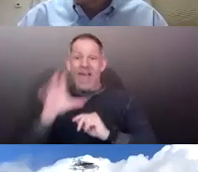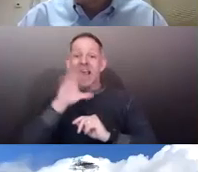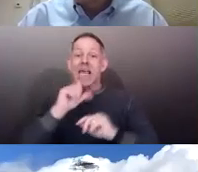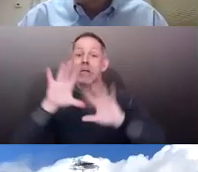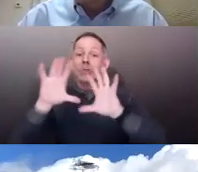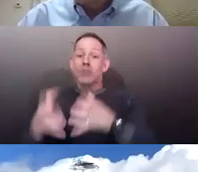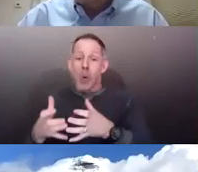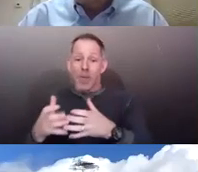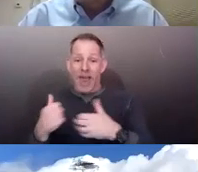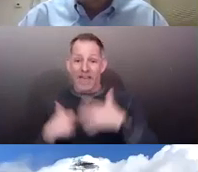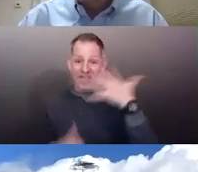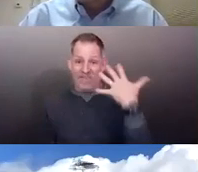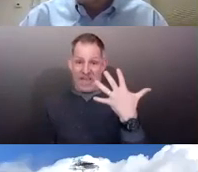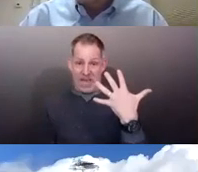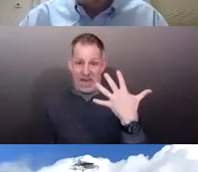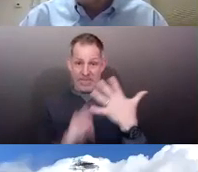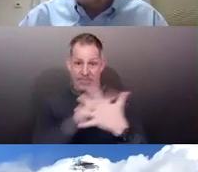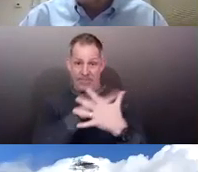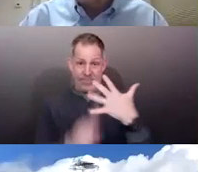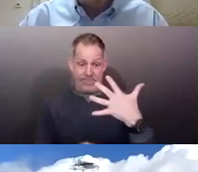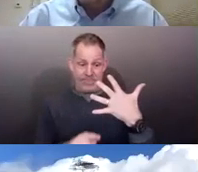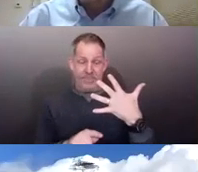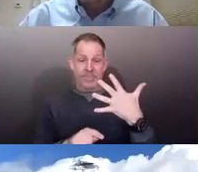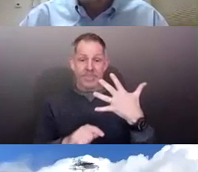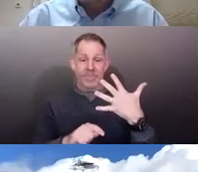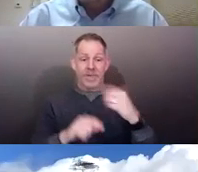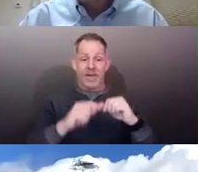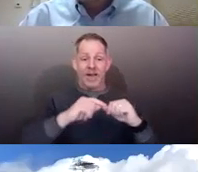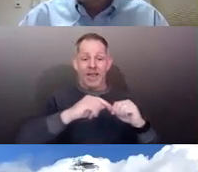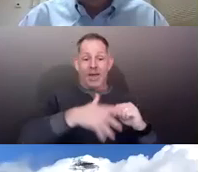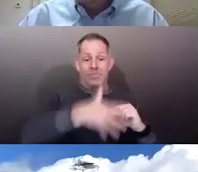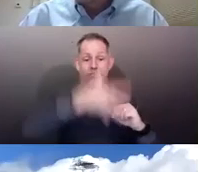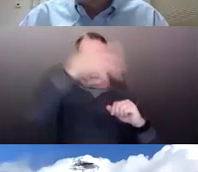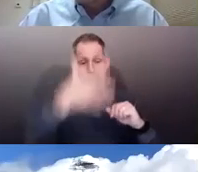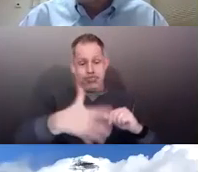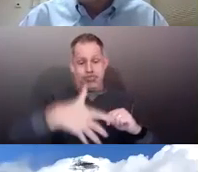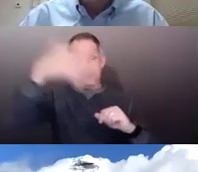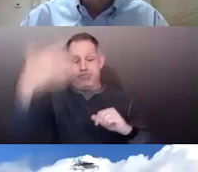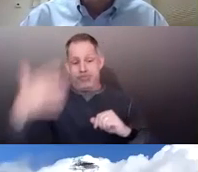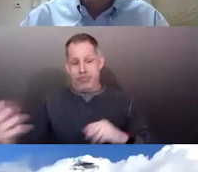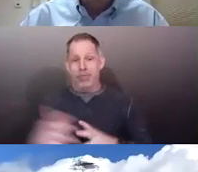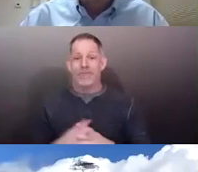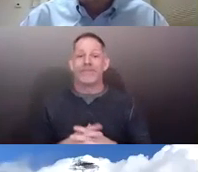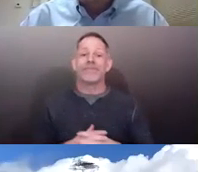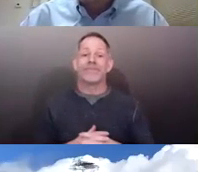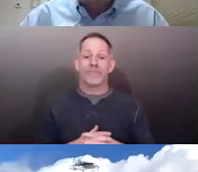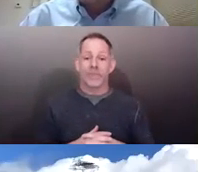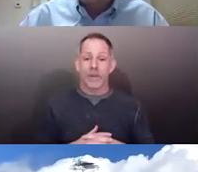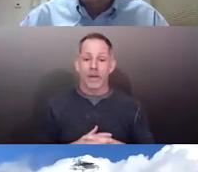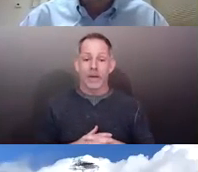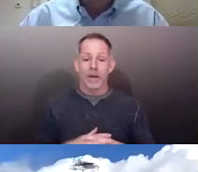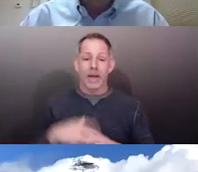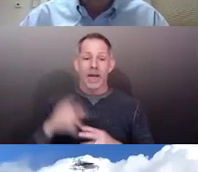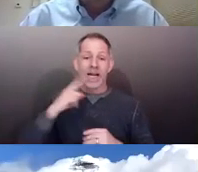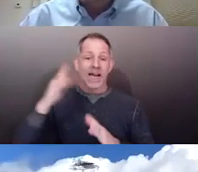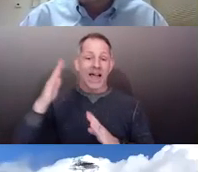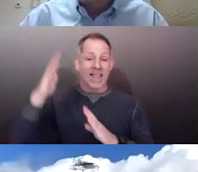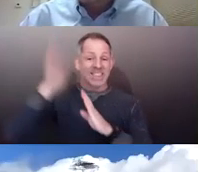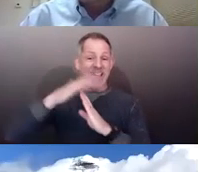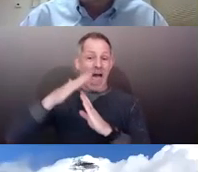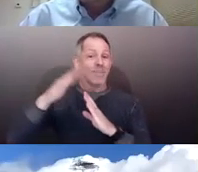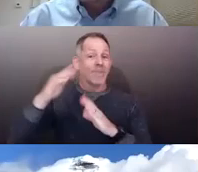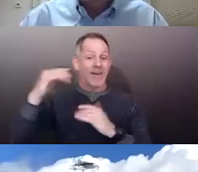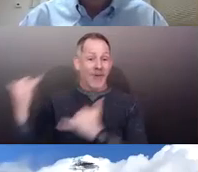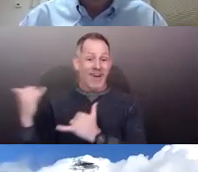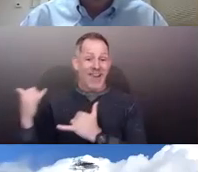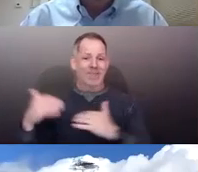4 upper lines you see there are the young adults, ages 20 through